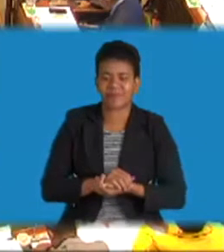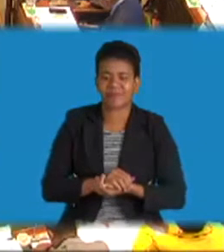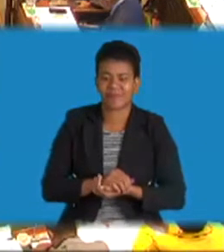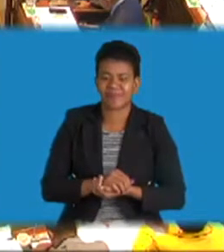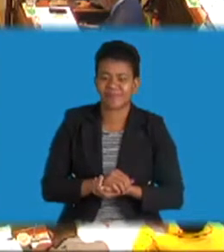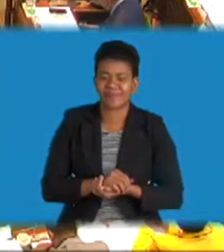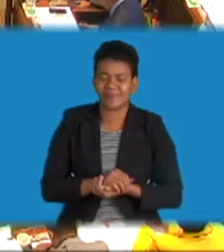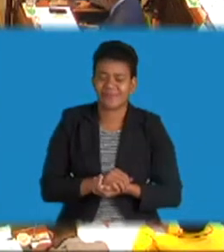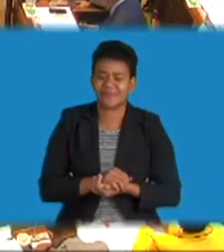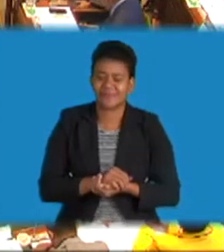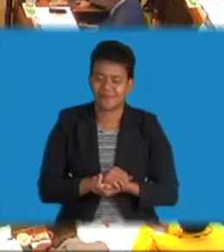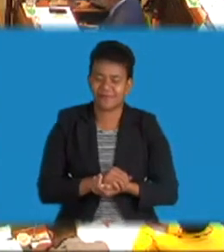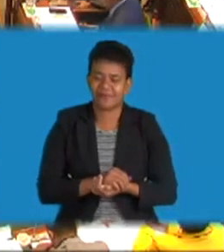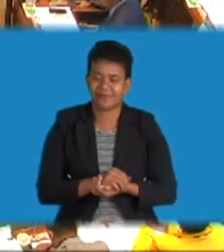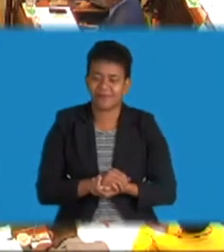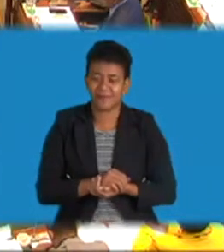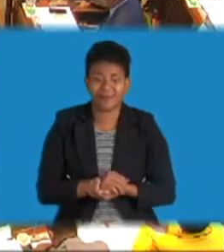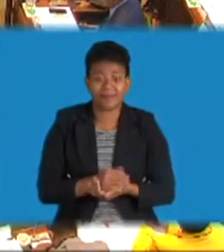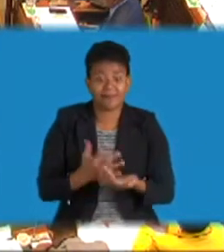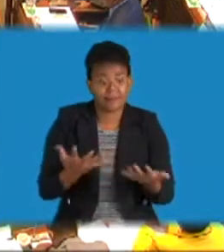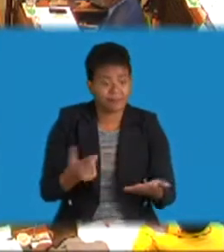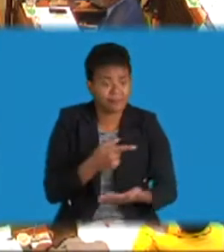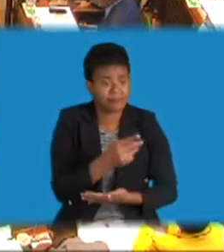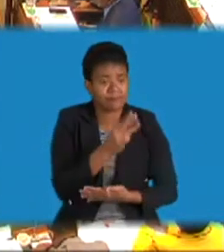Honourable Bulitau.